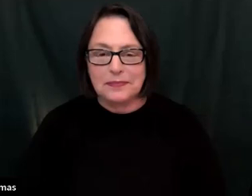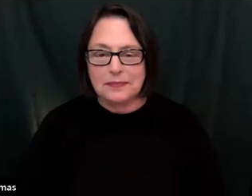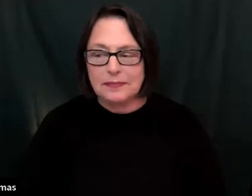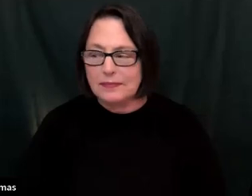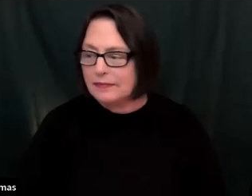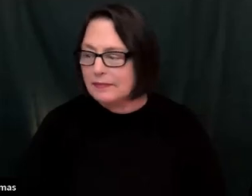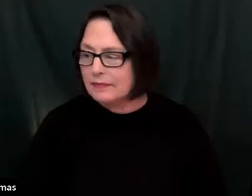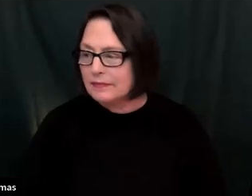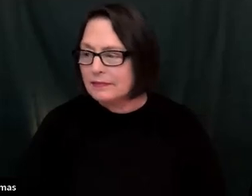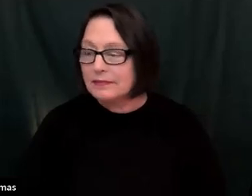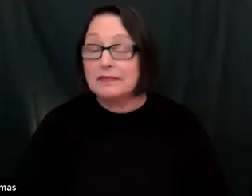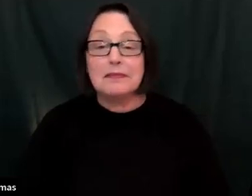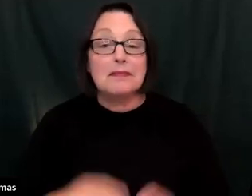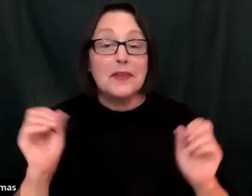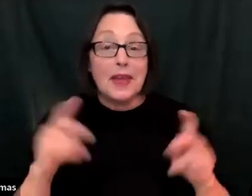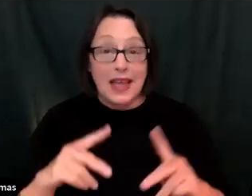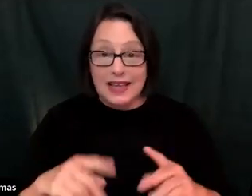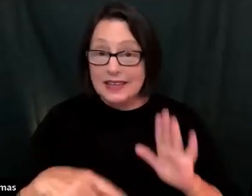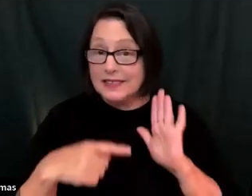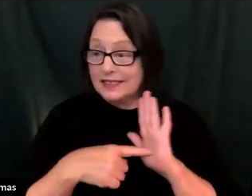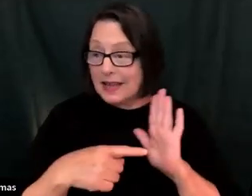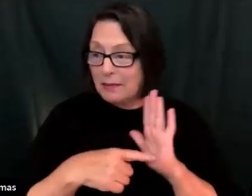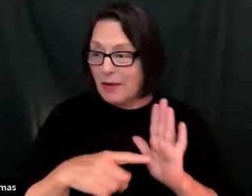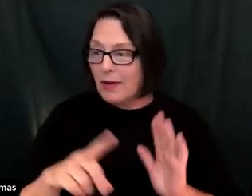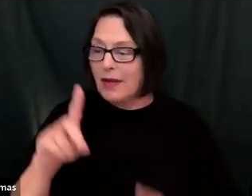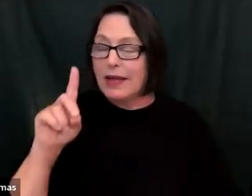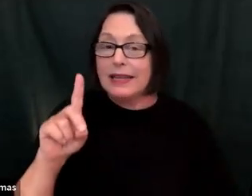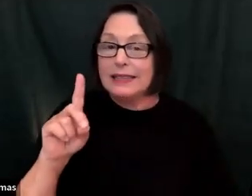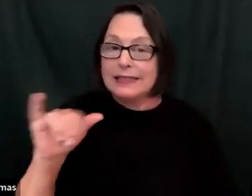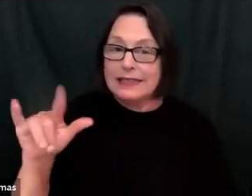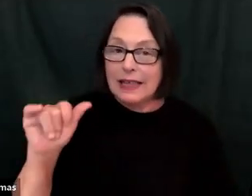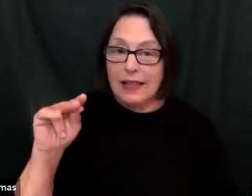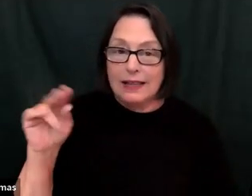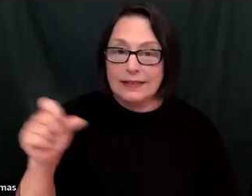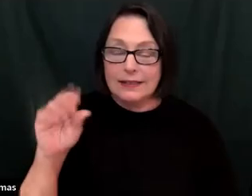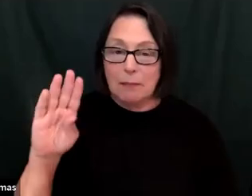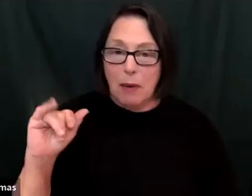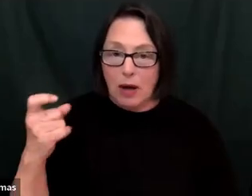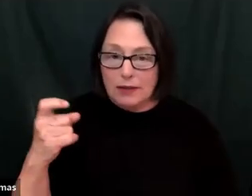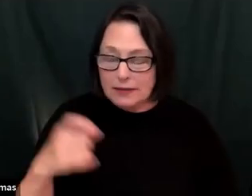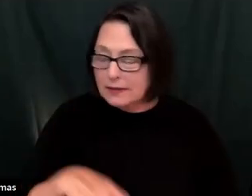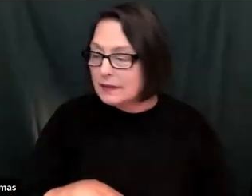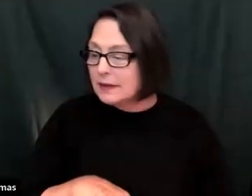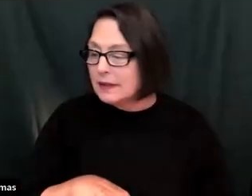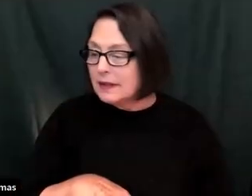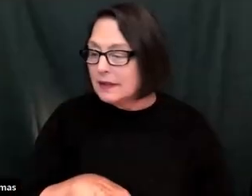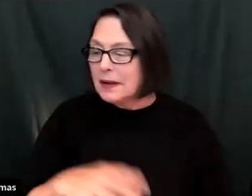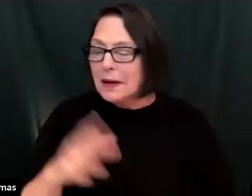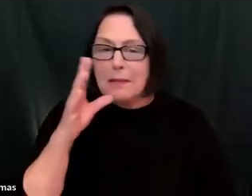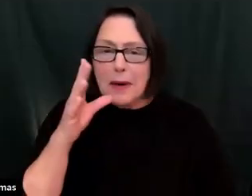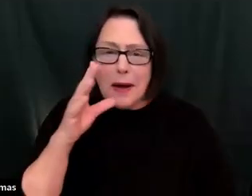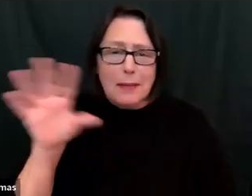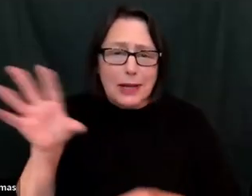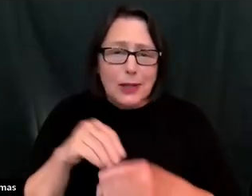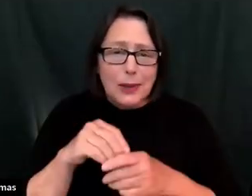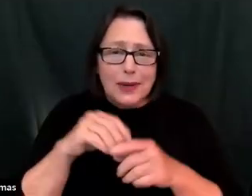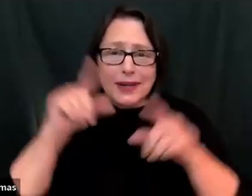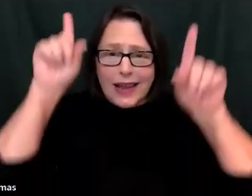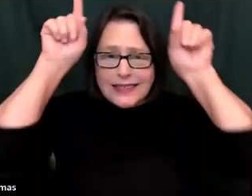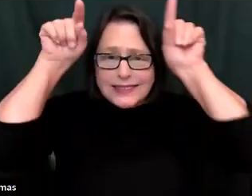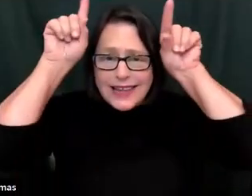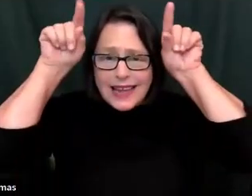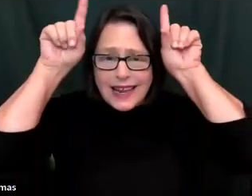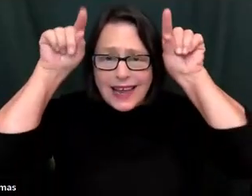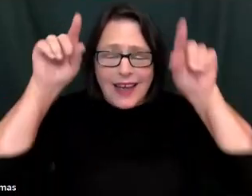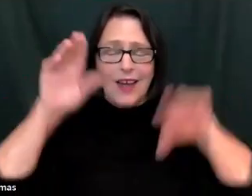Here's an example from Dylan's box. So his mom included a little antenna coming out from the top of